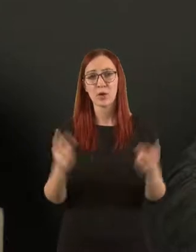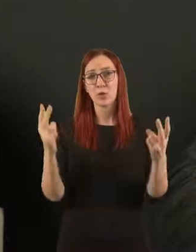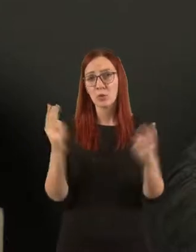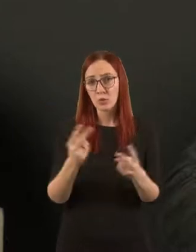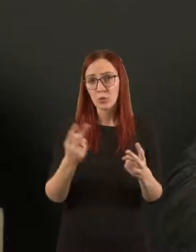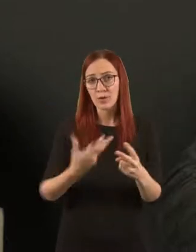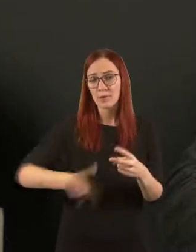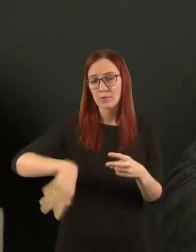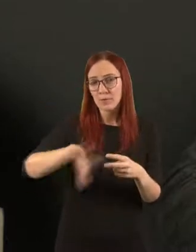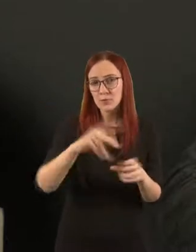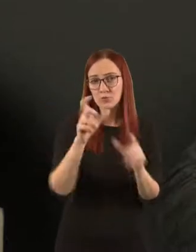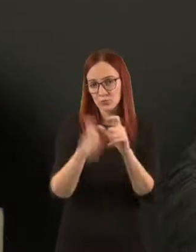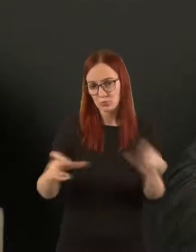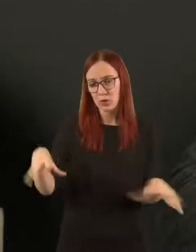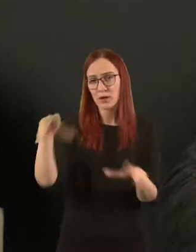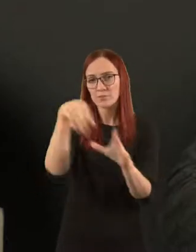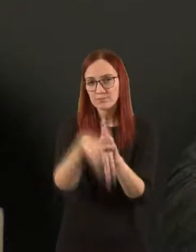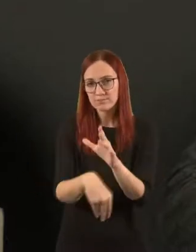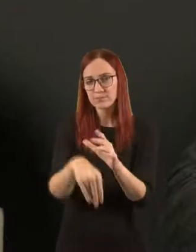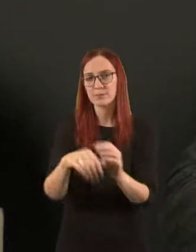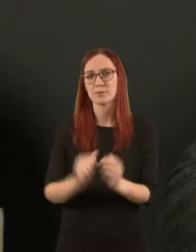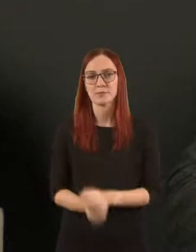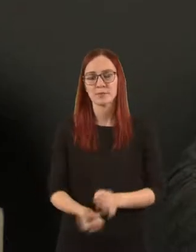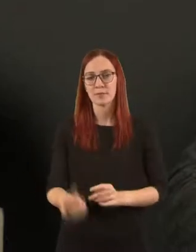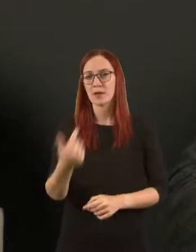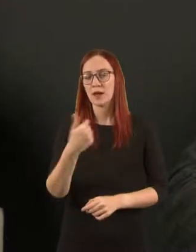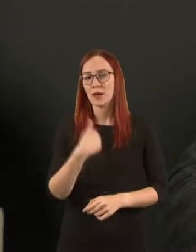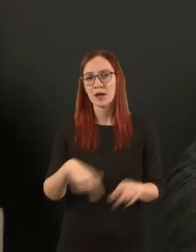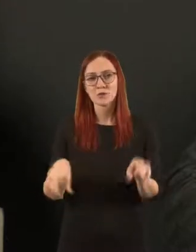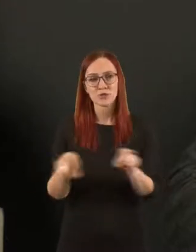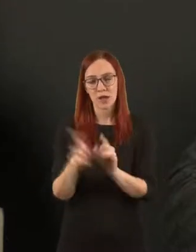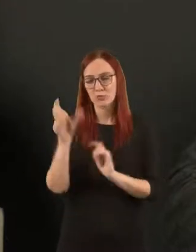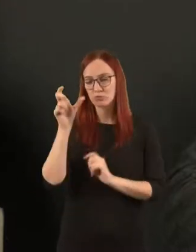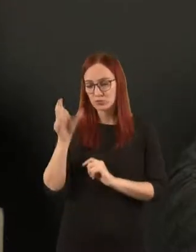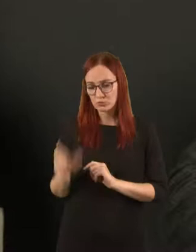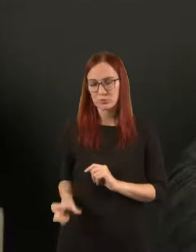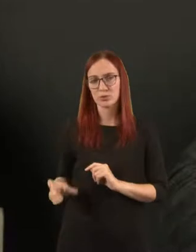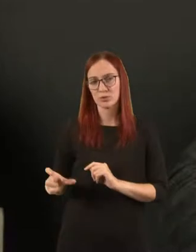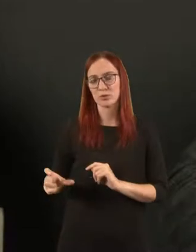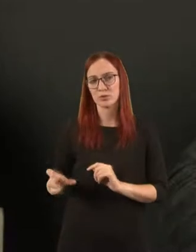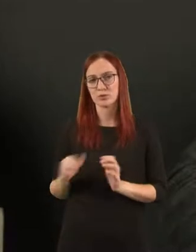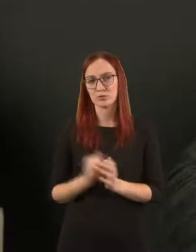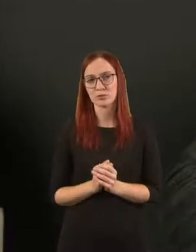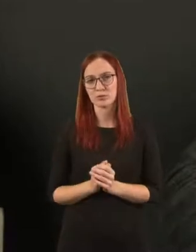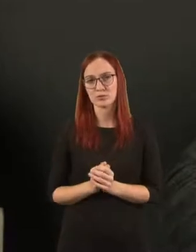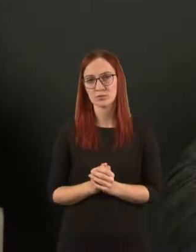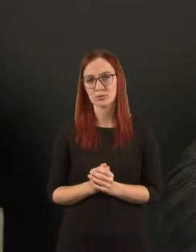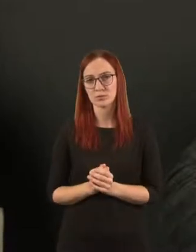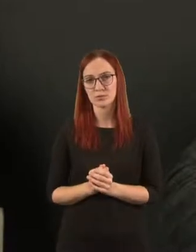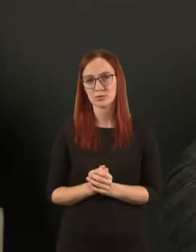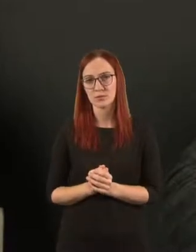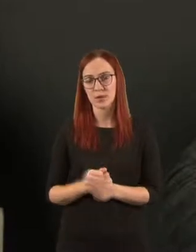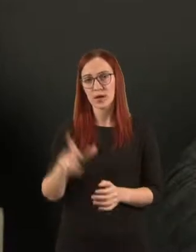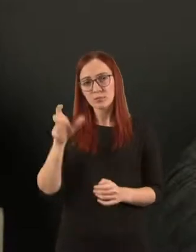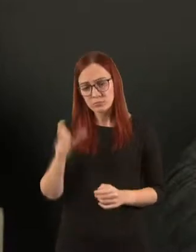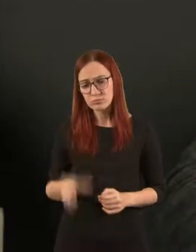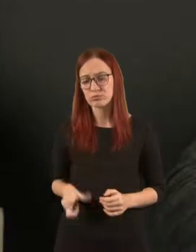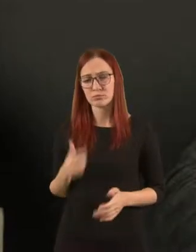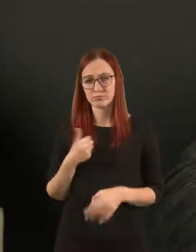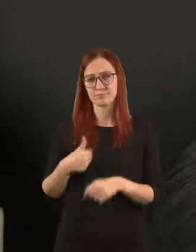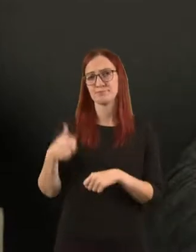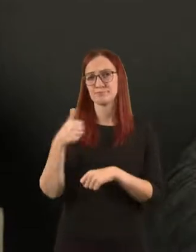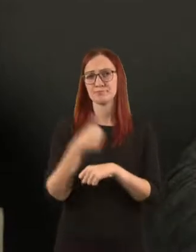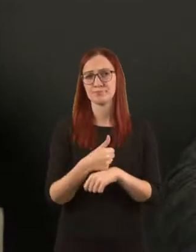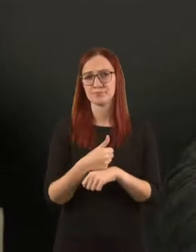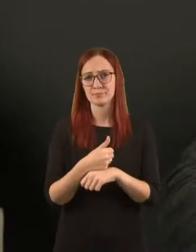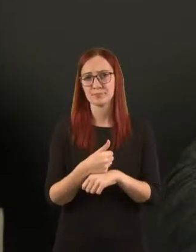of the ministry alone. Every one of us has to be involved. And as a citizen